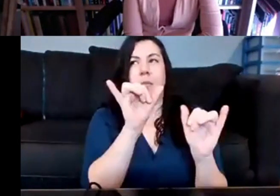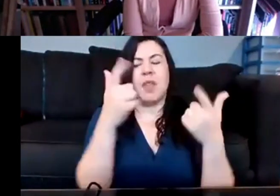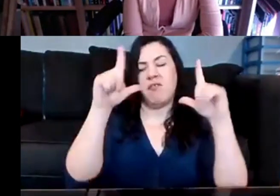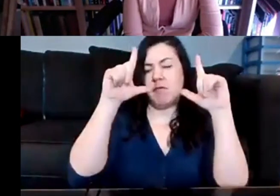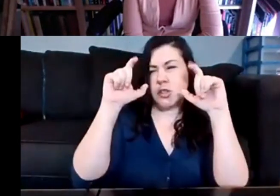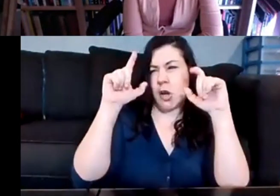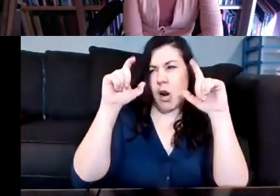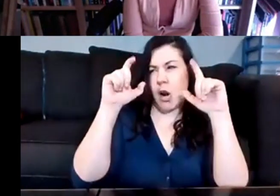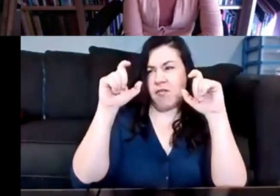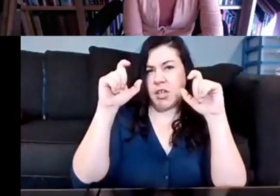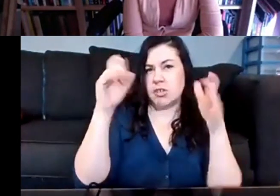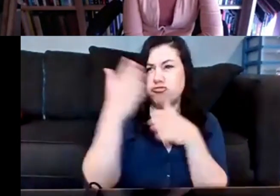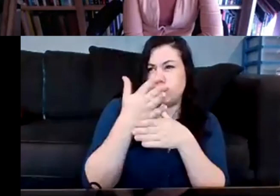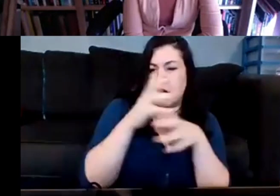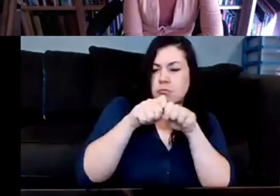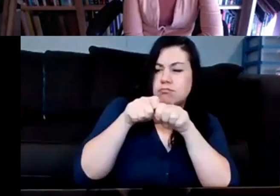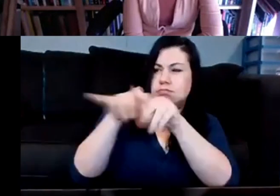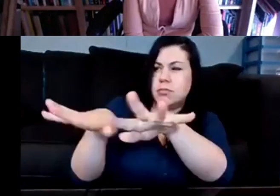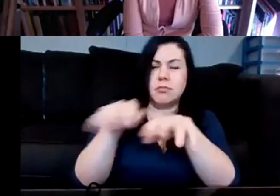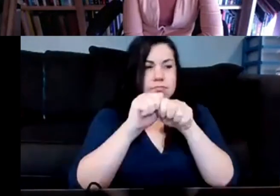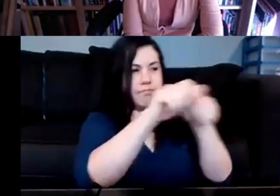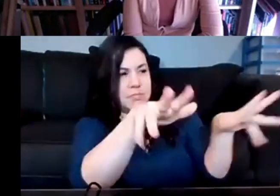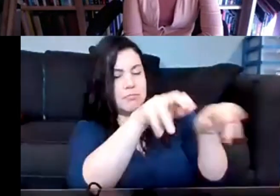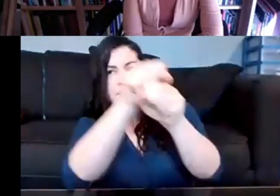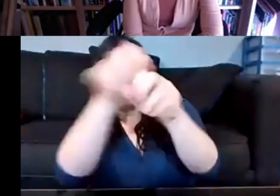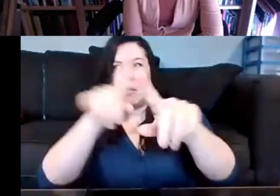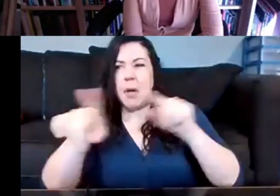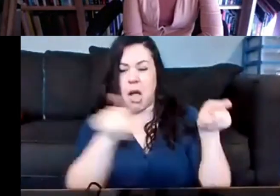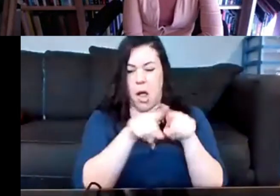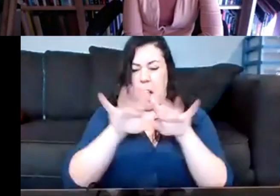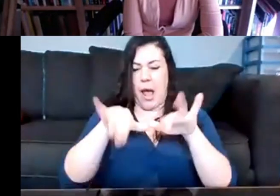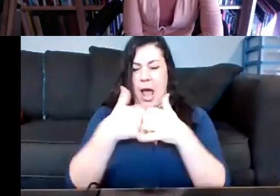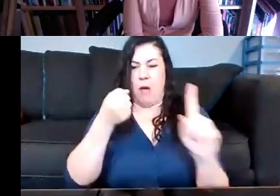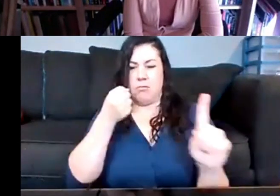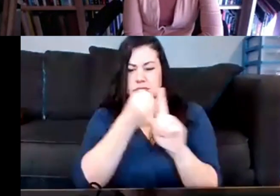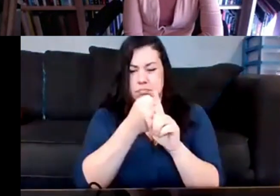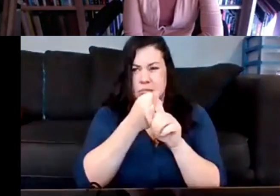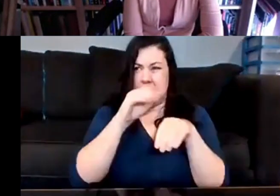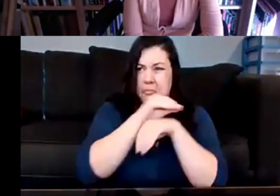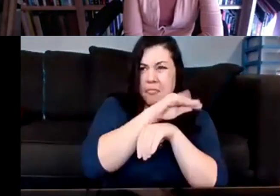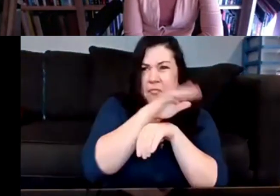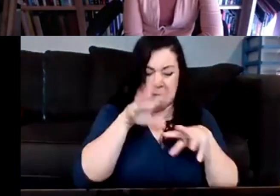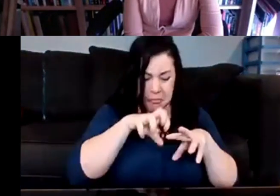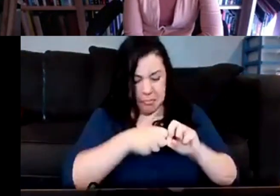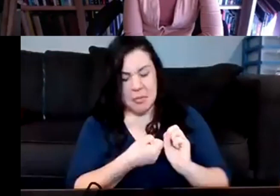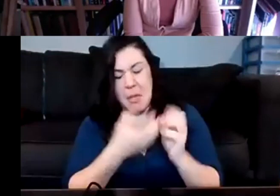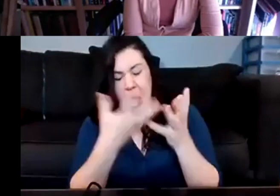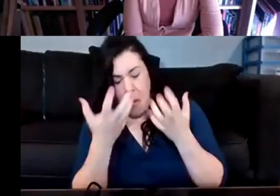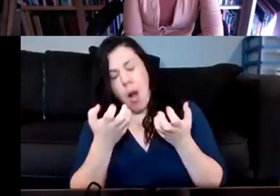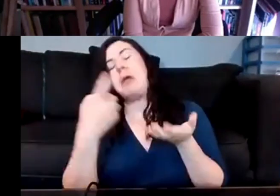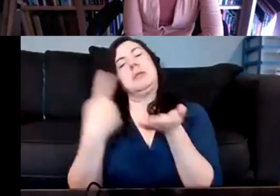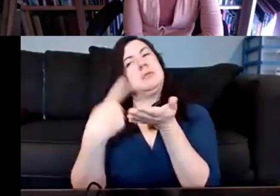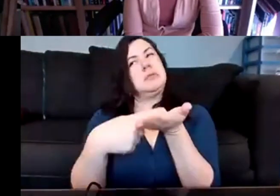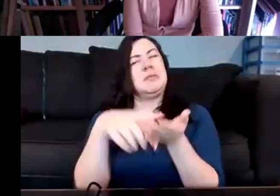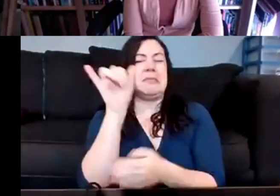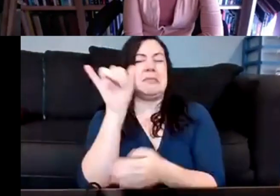being shared and what it can do, but also the traumatic aspects. I actually like to talk about that a little bit, because that seems to be in this